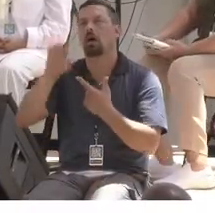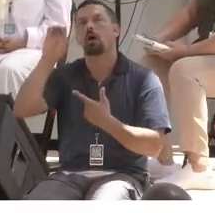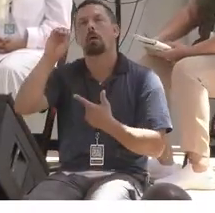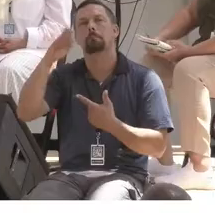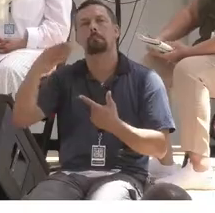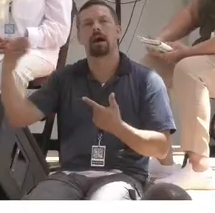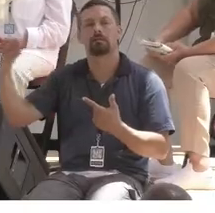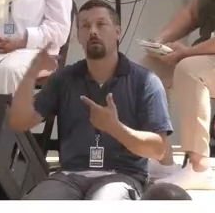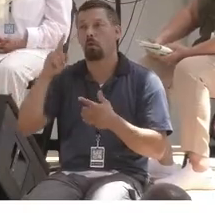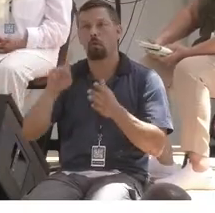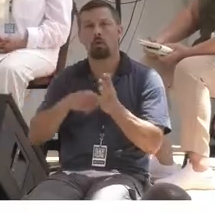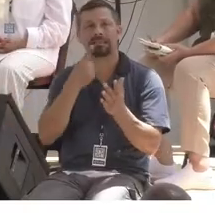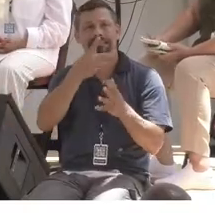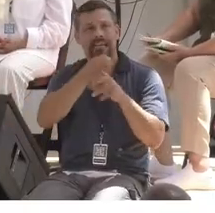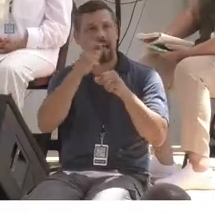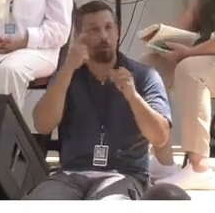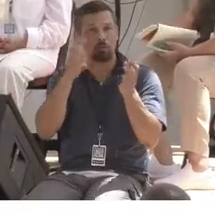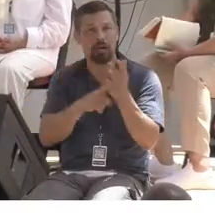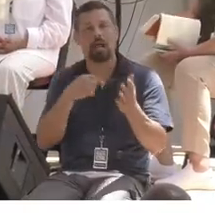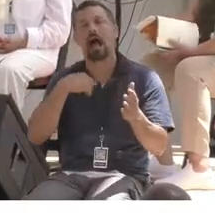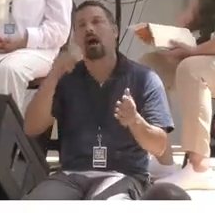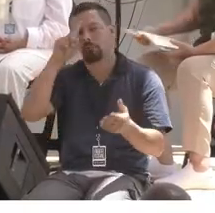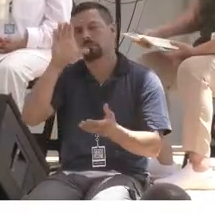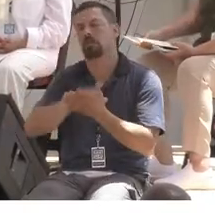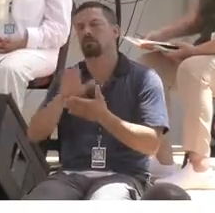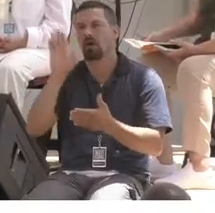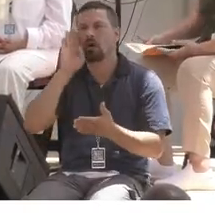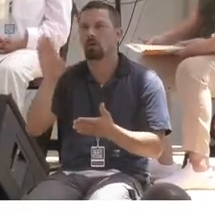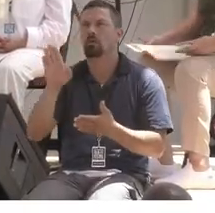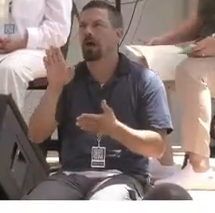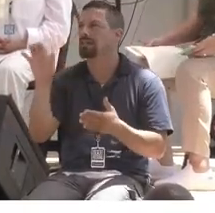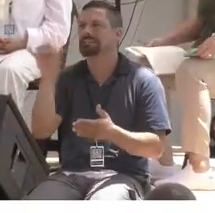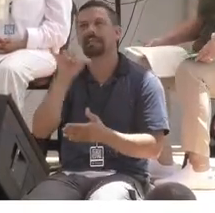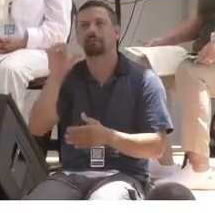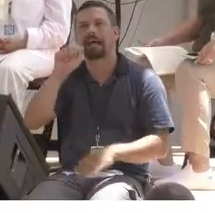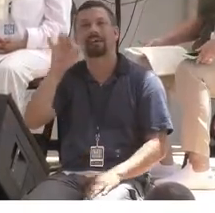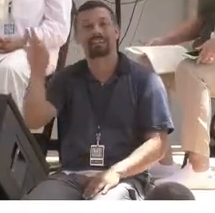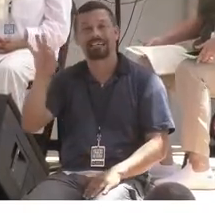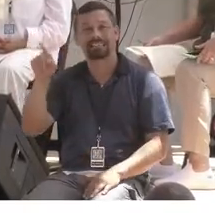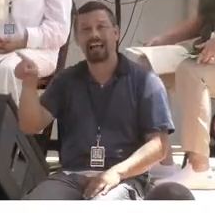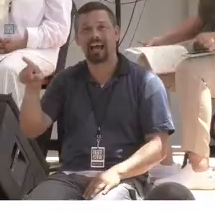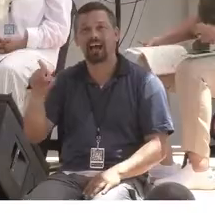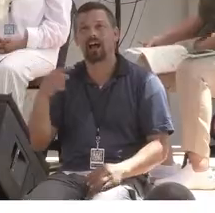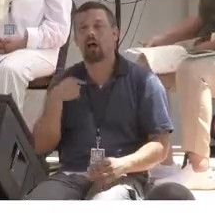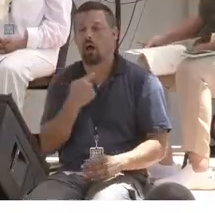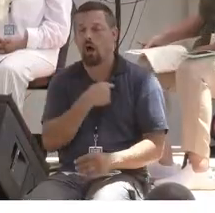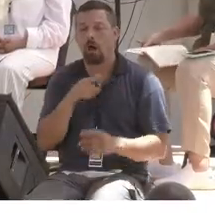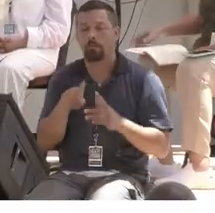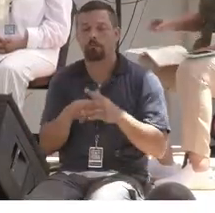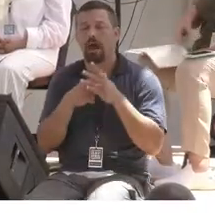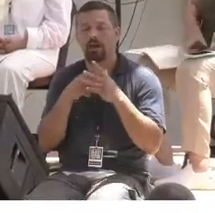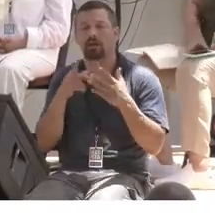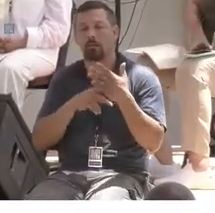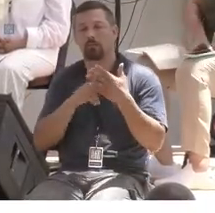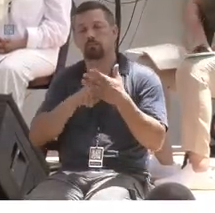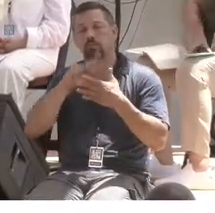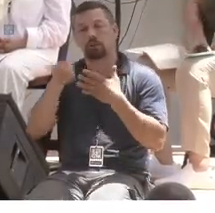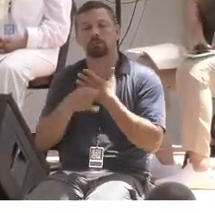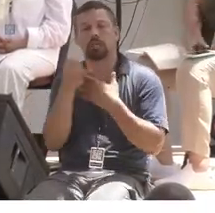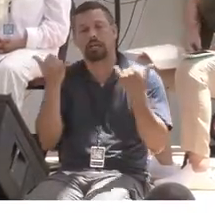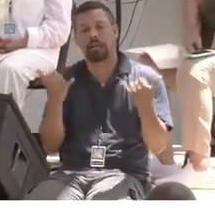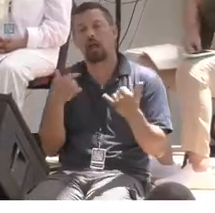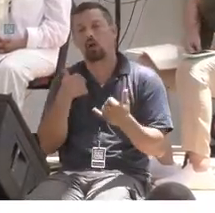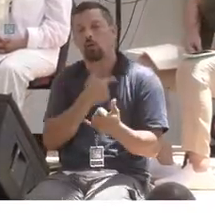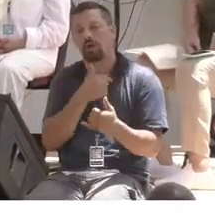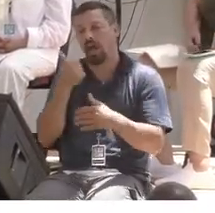once they get the recognition, I believe, and that we've managed to do with Afghanistan, as our pilot project now, we're looking at the UAE. So what we would